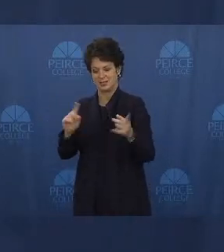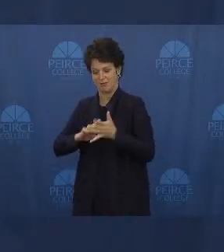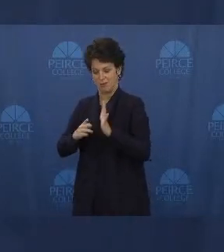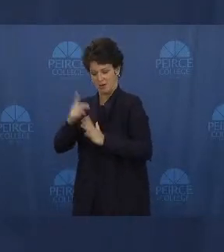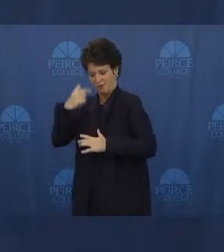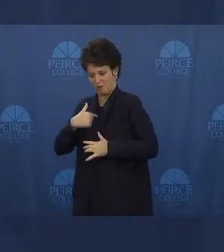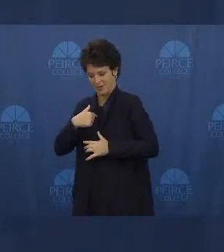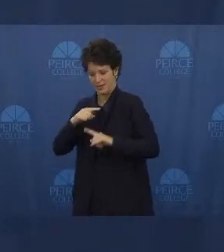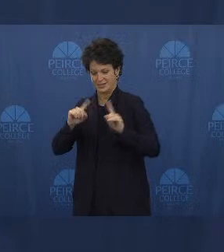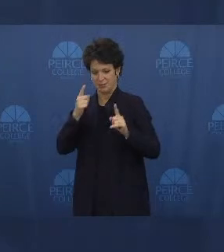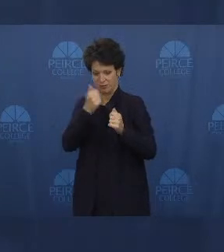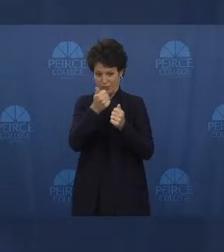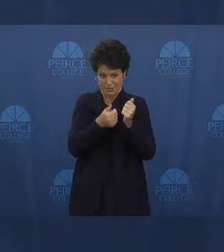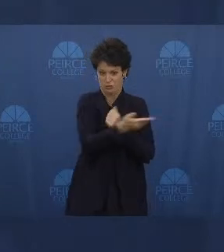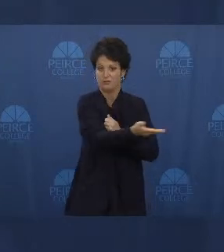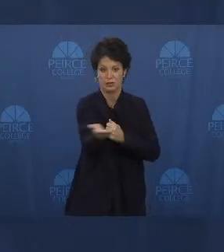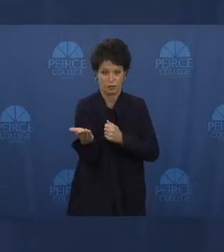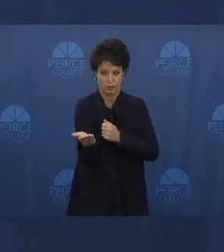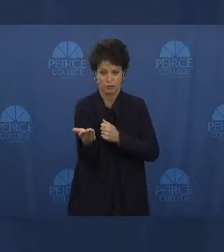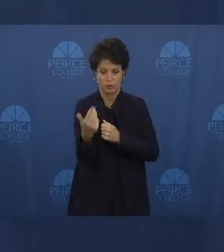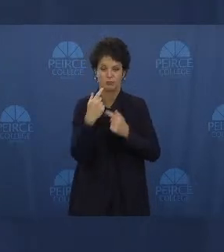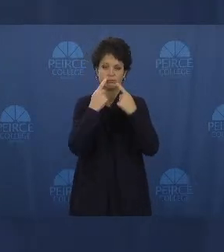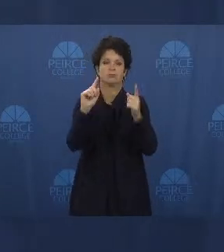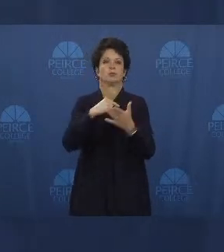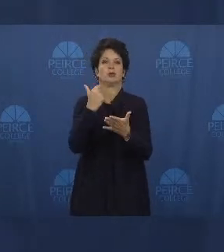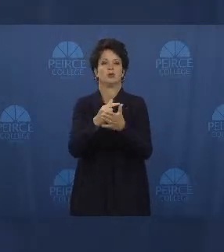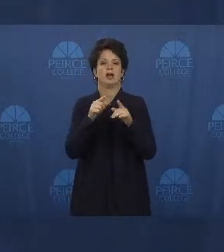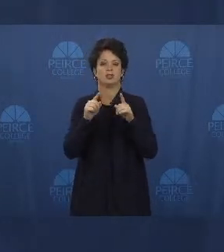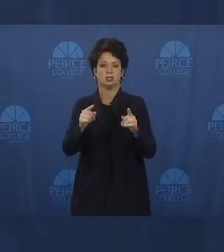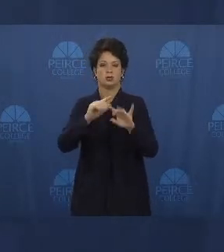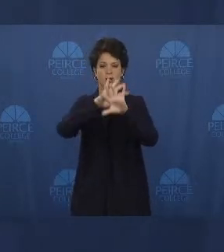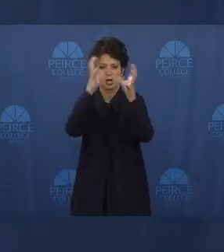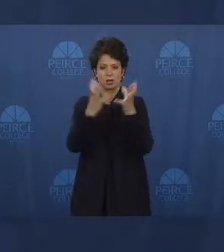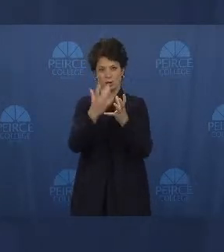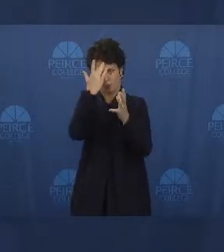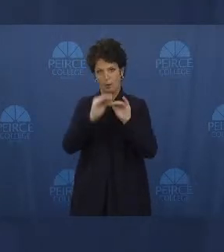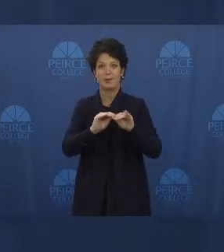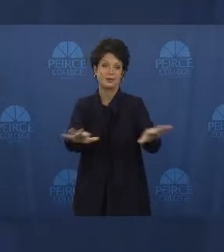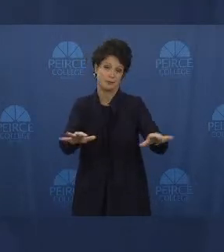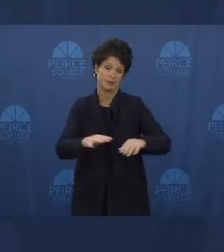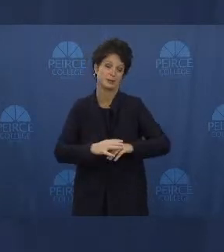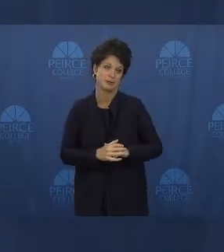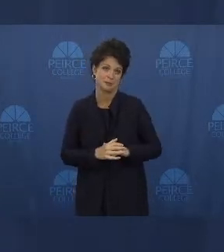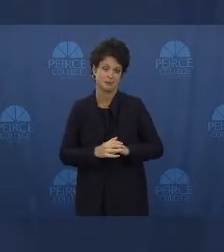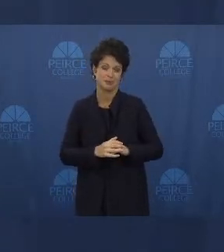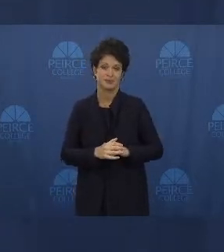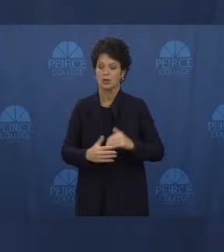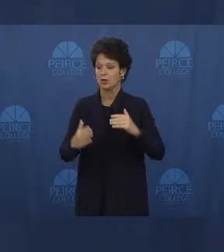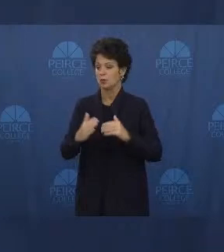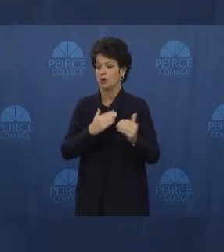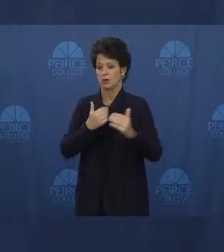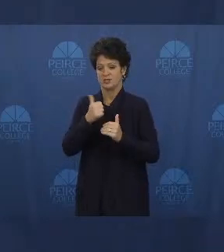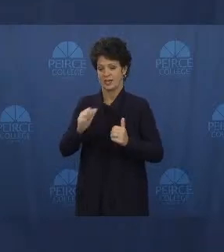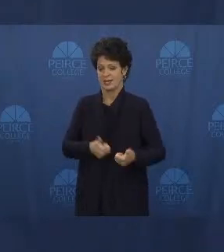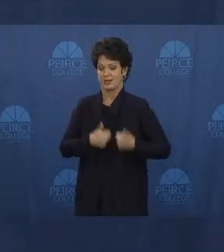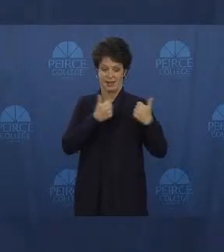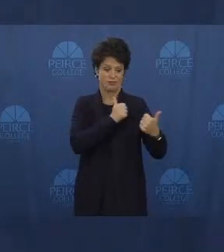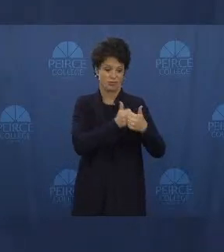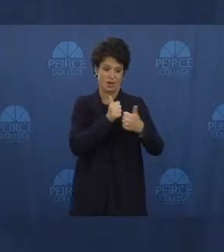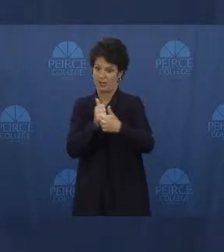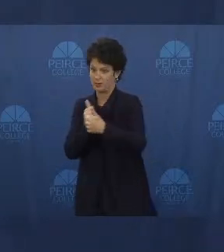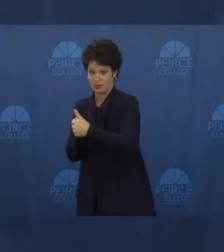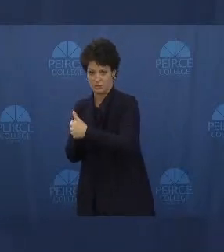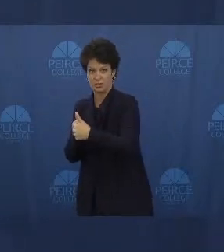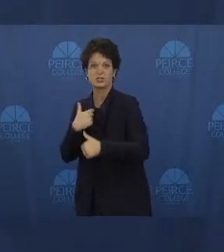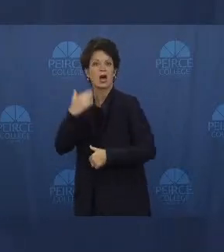for each of us, we found a way to graduate during a global pandemic. Regardless of any of life's challenges,